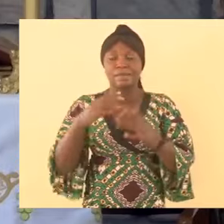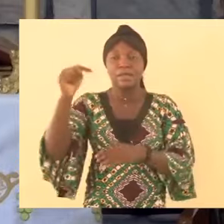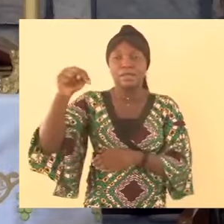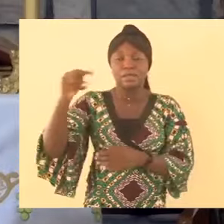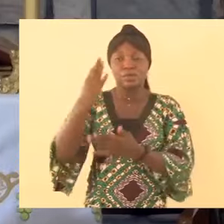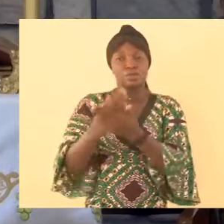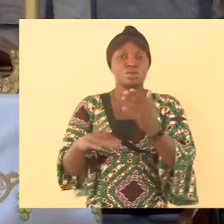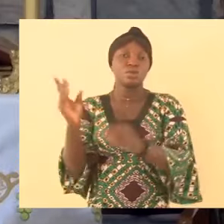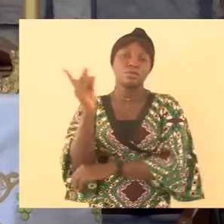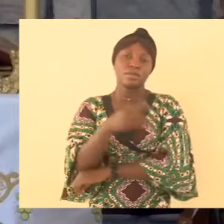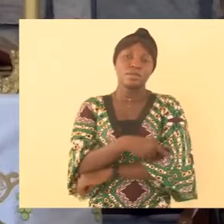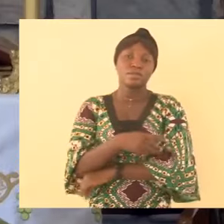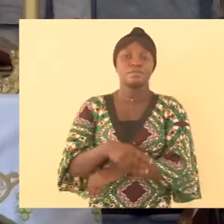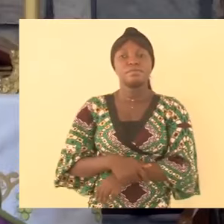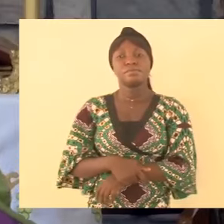might need someday.